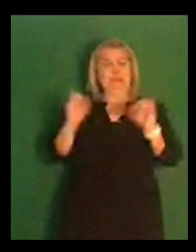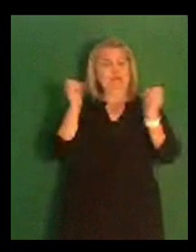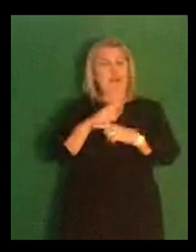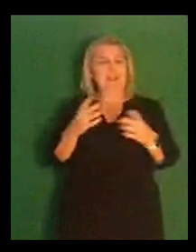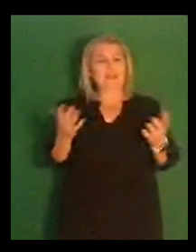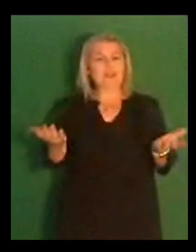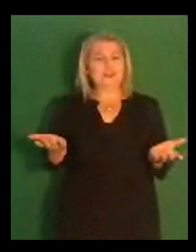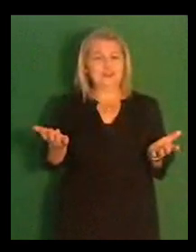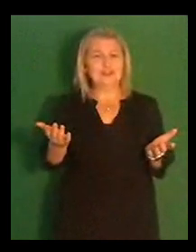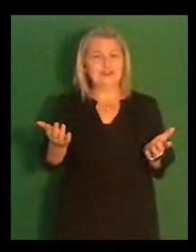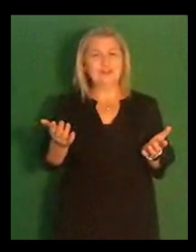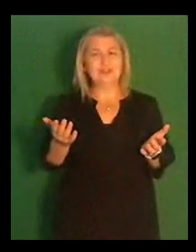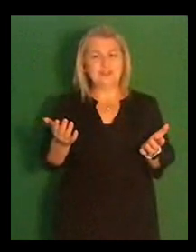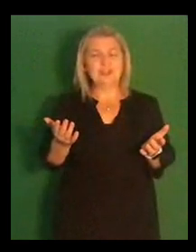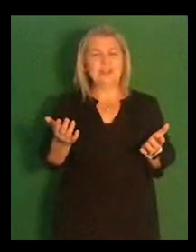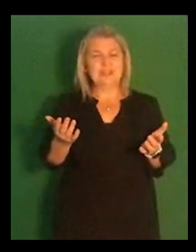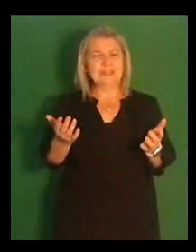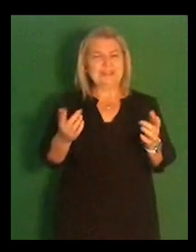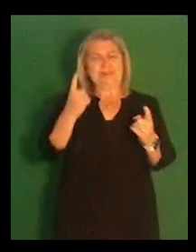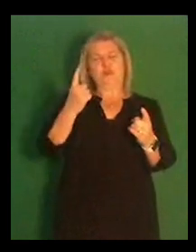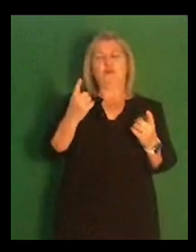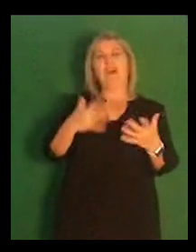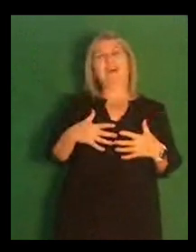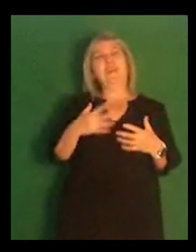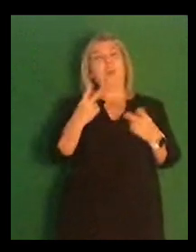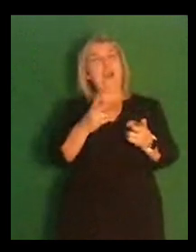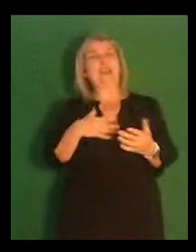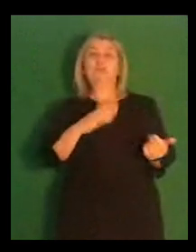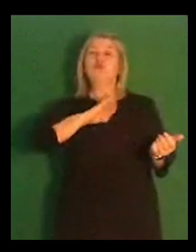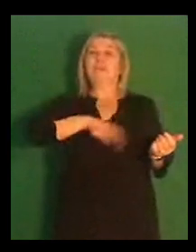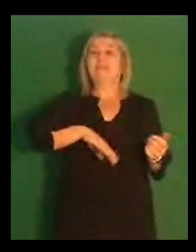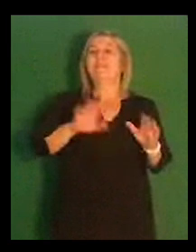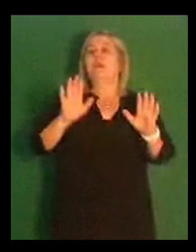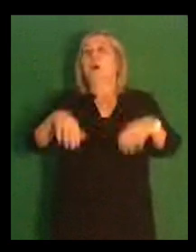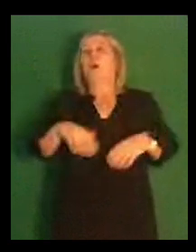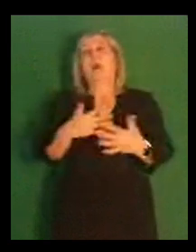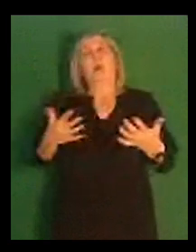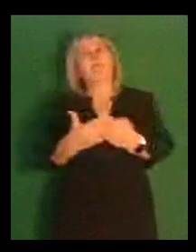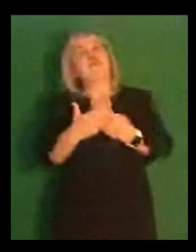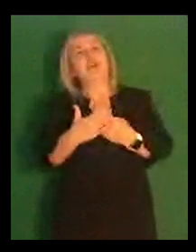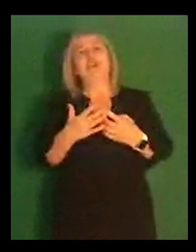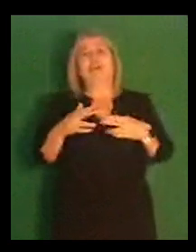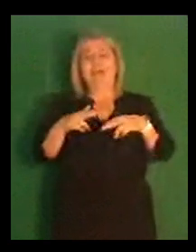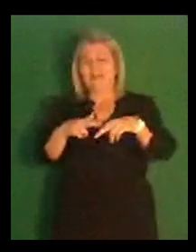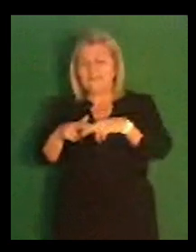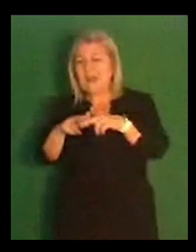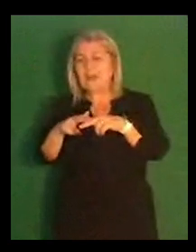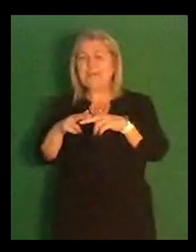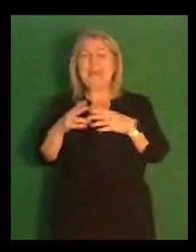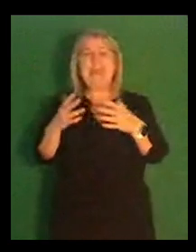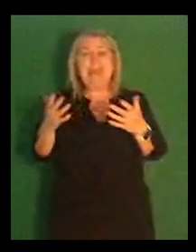found slightly a relief, to just admit that there is so much pressure with family and things, and to make that literally